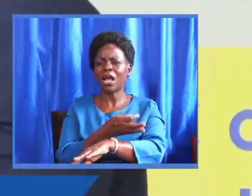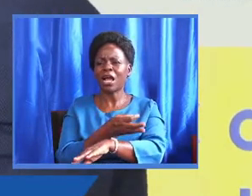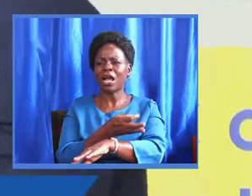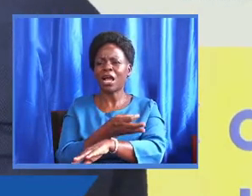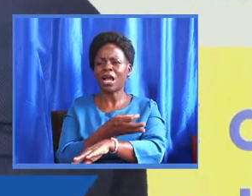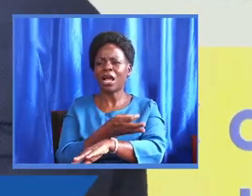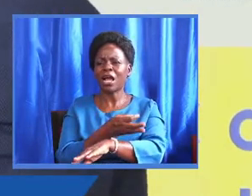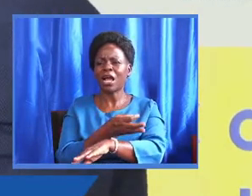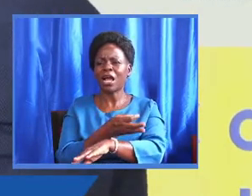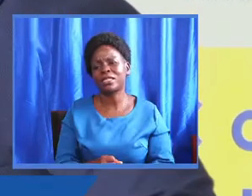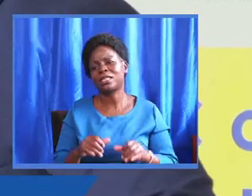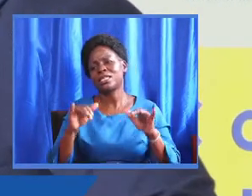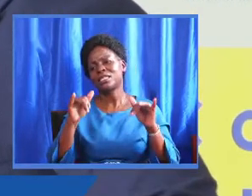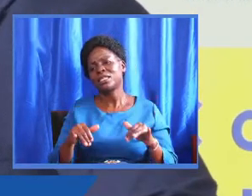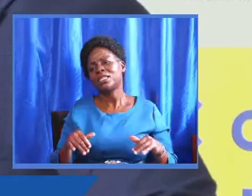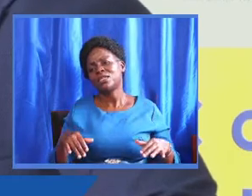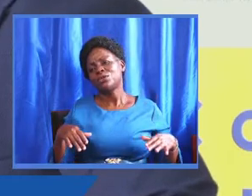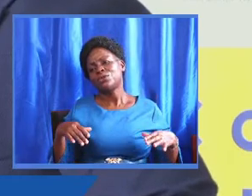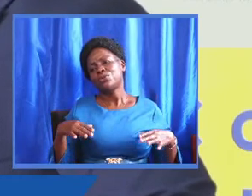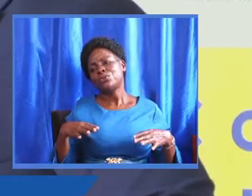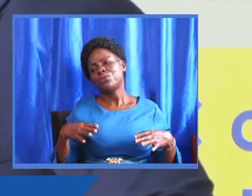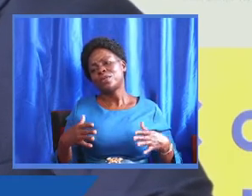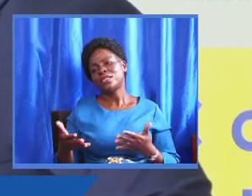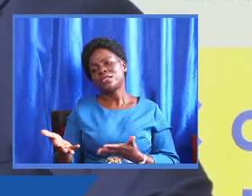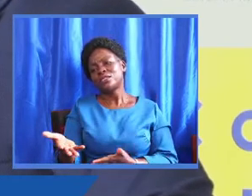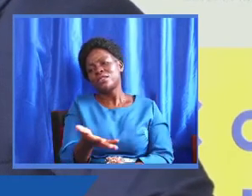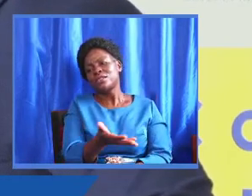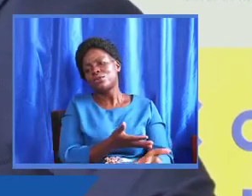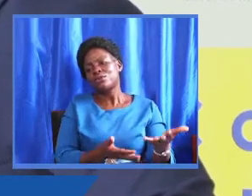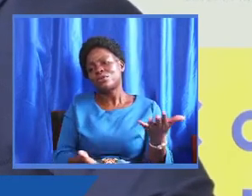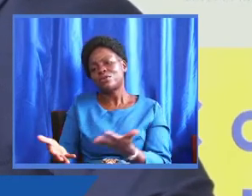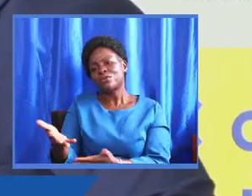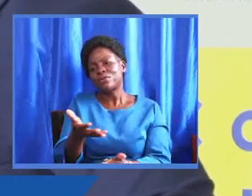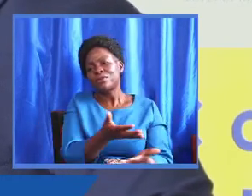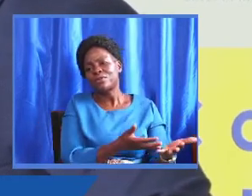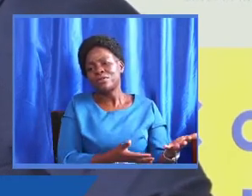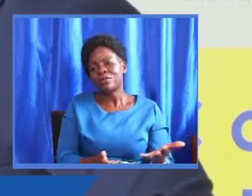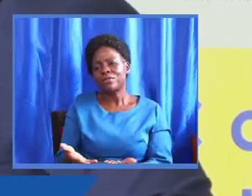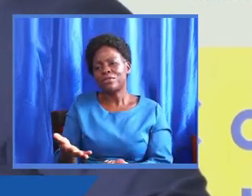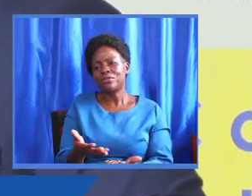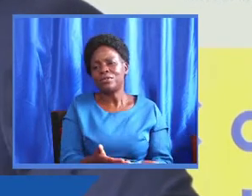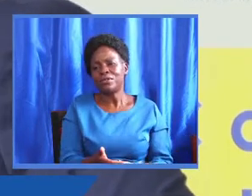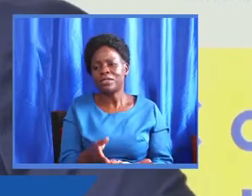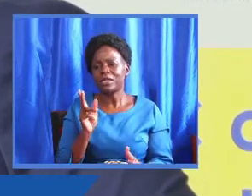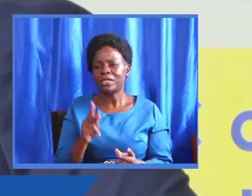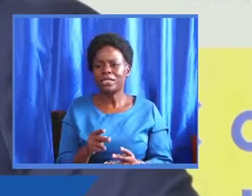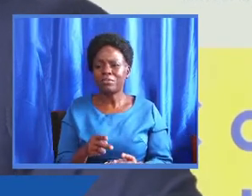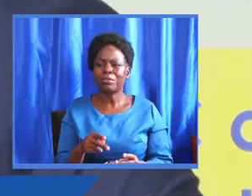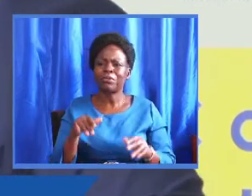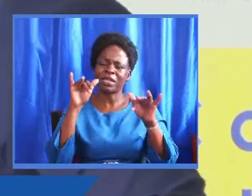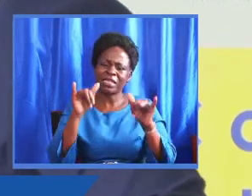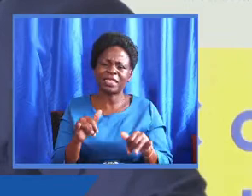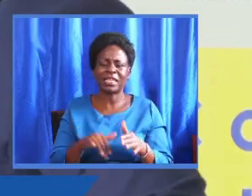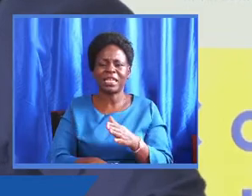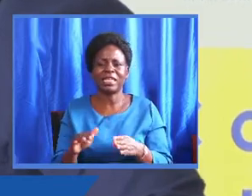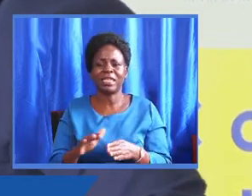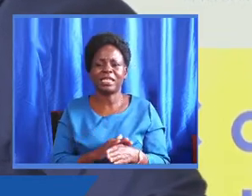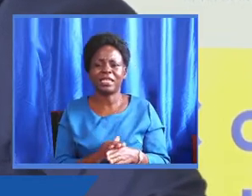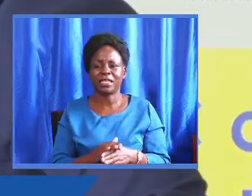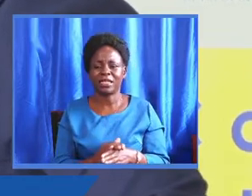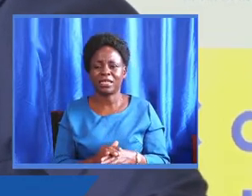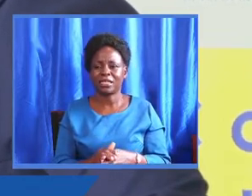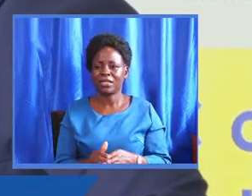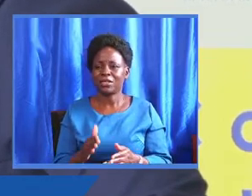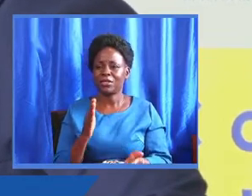they regain? I don't know. That's conversation we need to take on boldly, so that people stay in business. You're